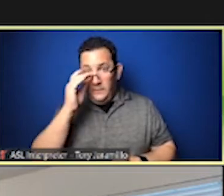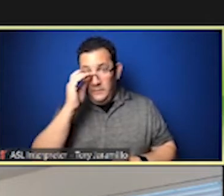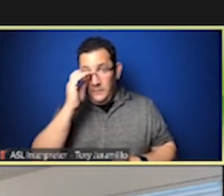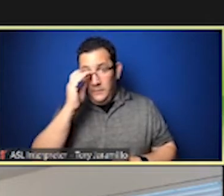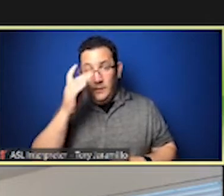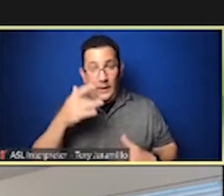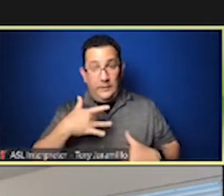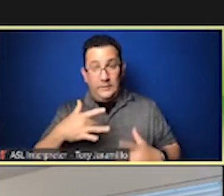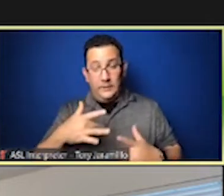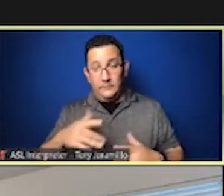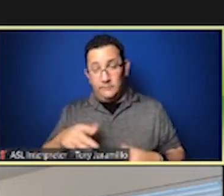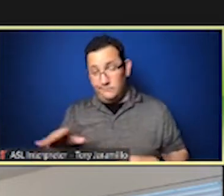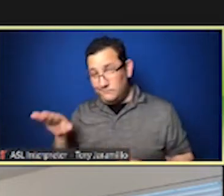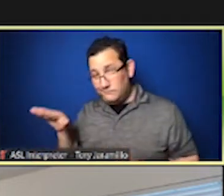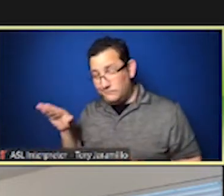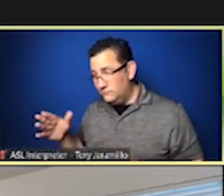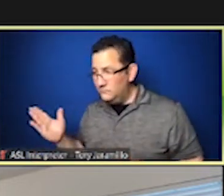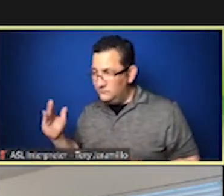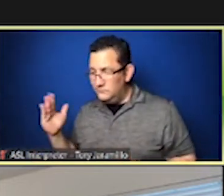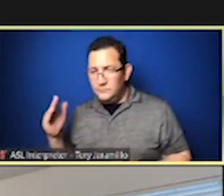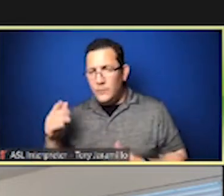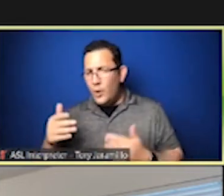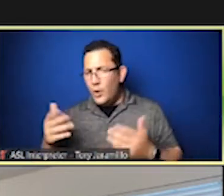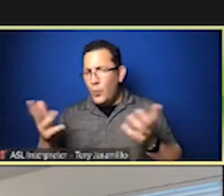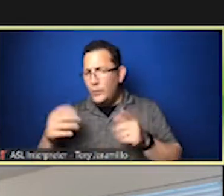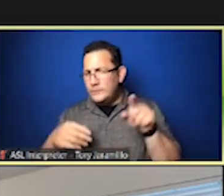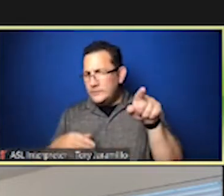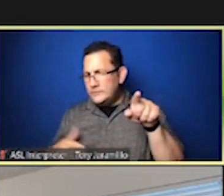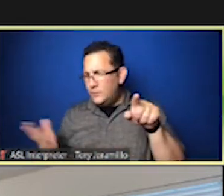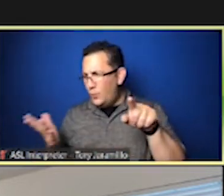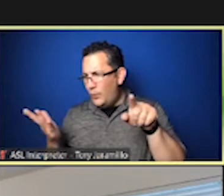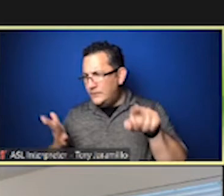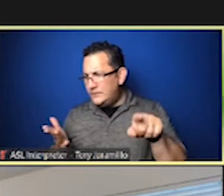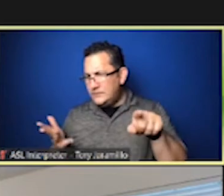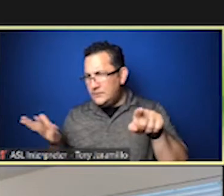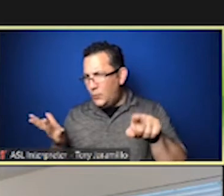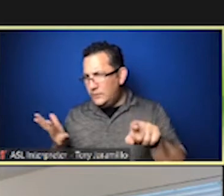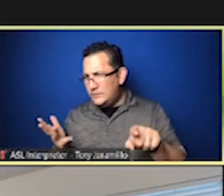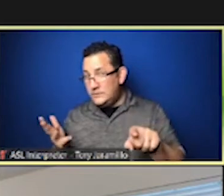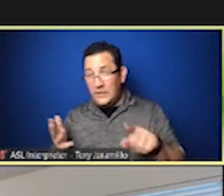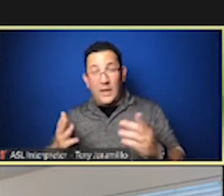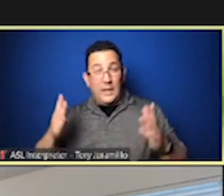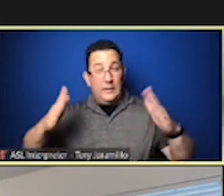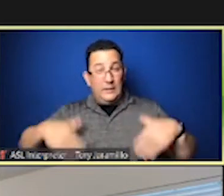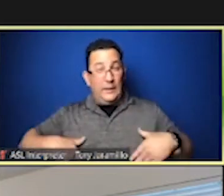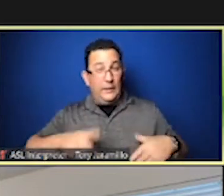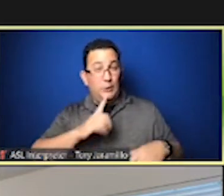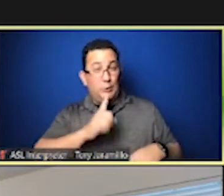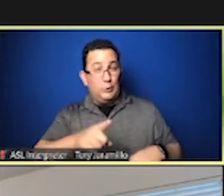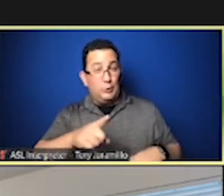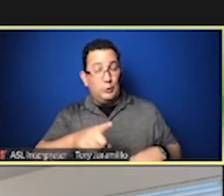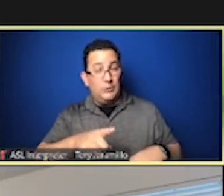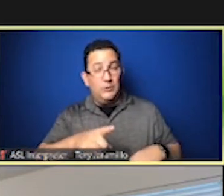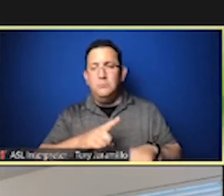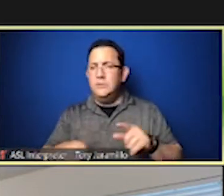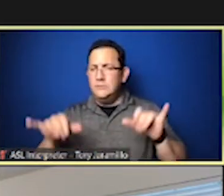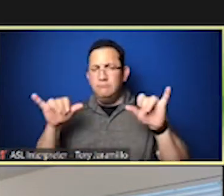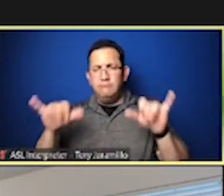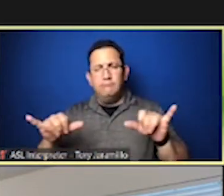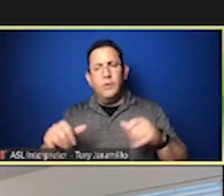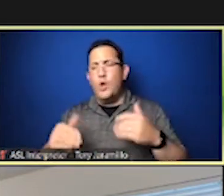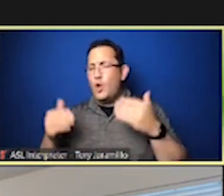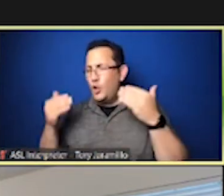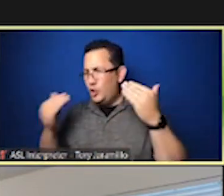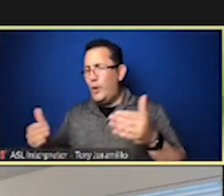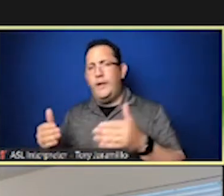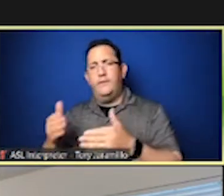my student to review each of those late assignments and complete them even though they are past due. We have a rule in our